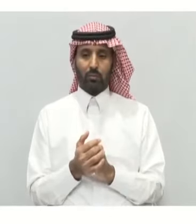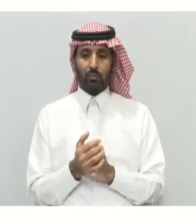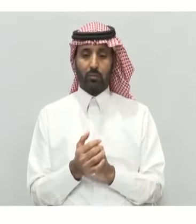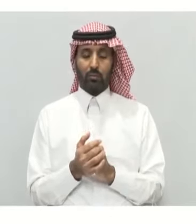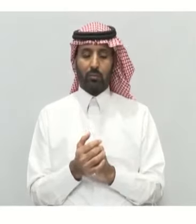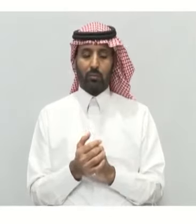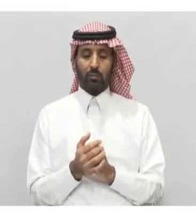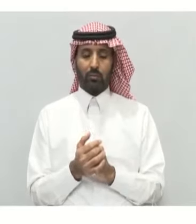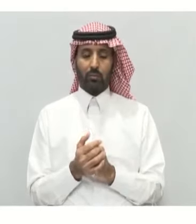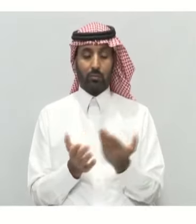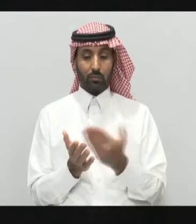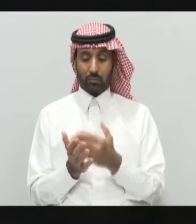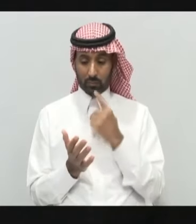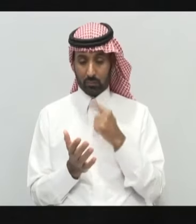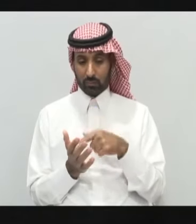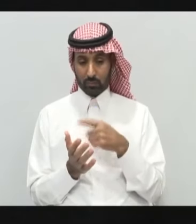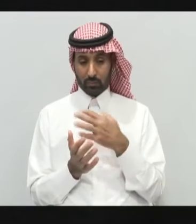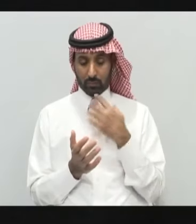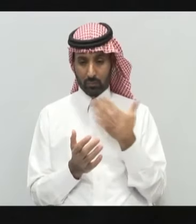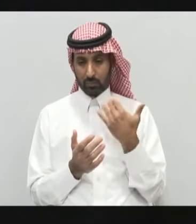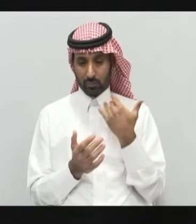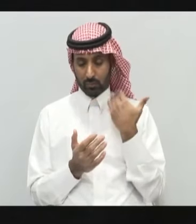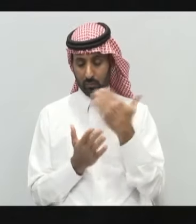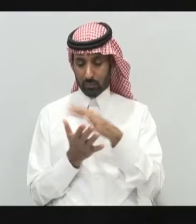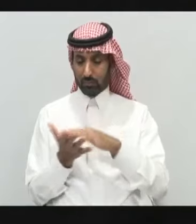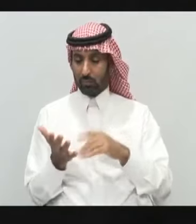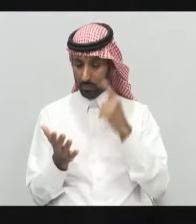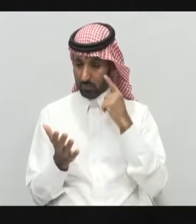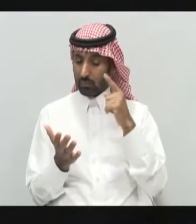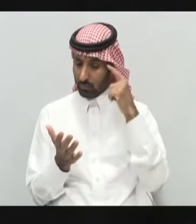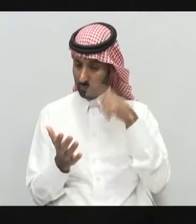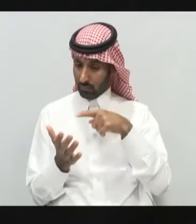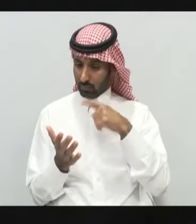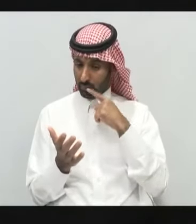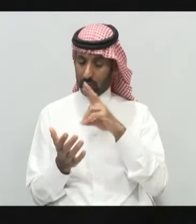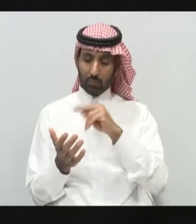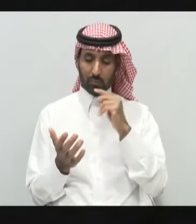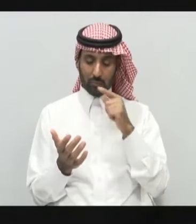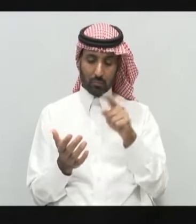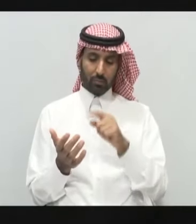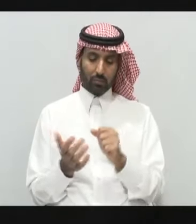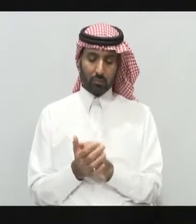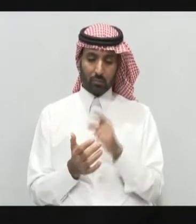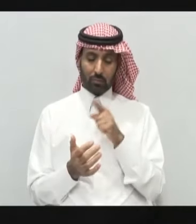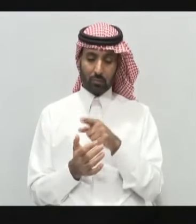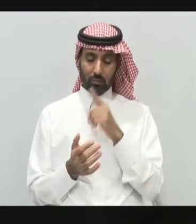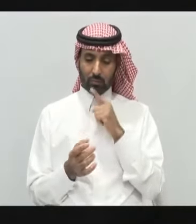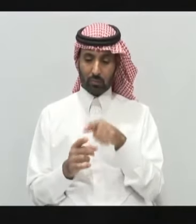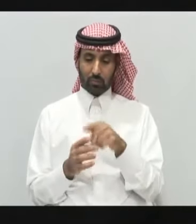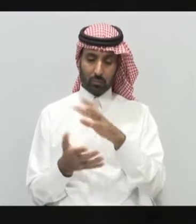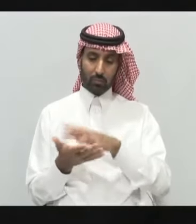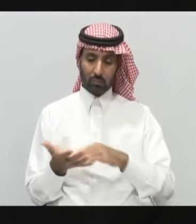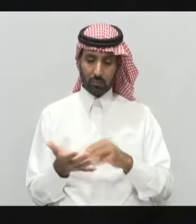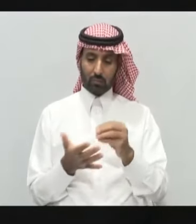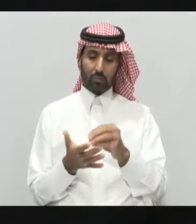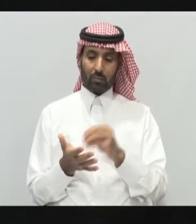history. So this is a very interesting table, and you can also make similar question to your own table.